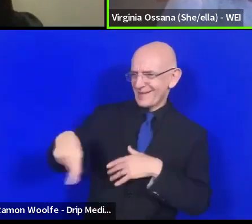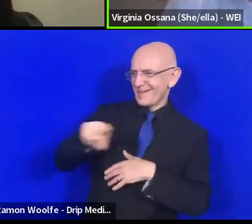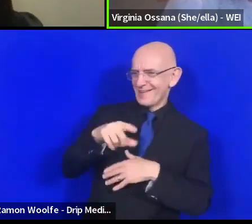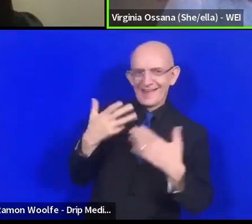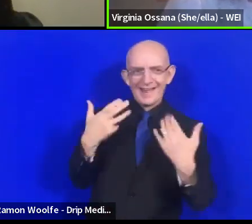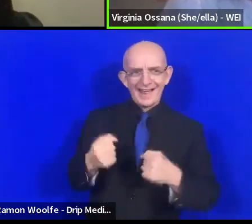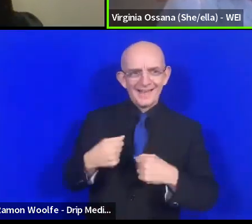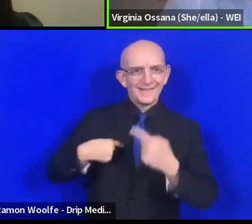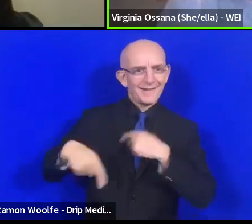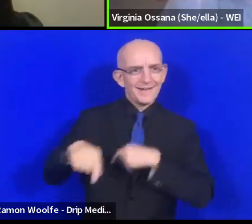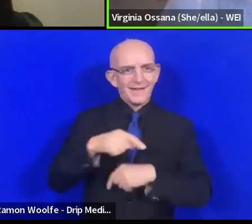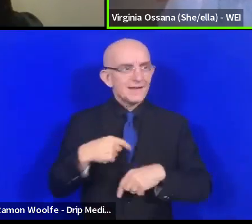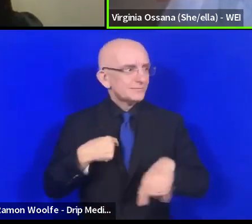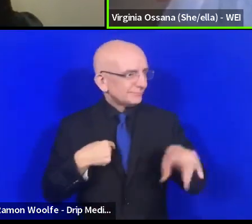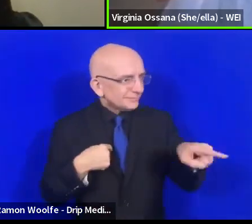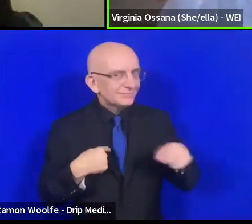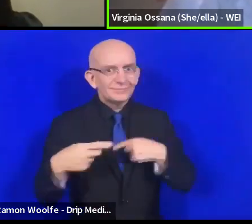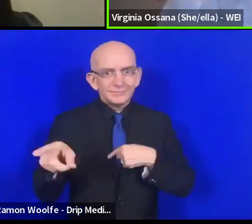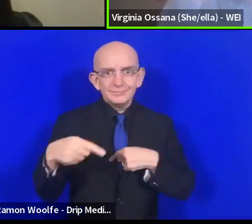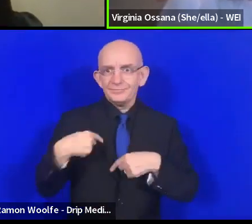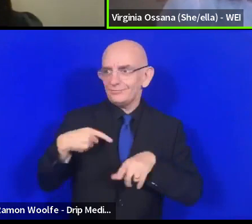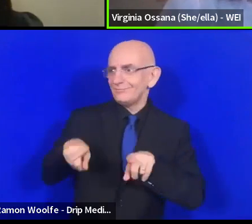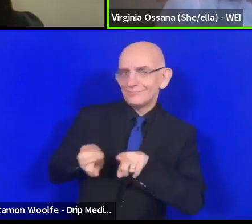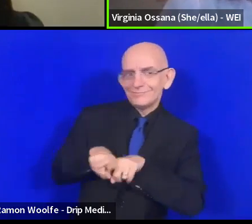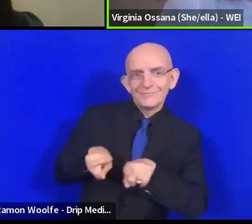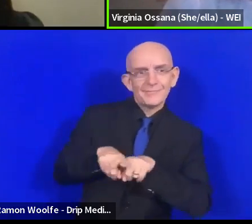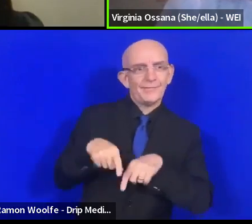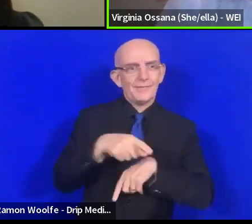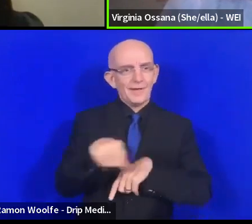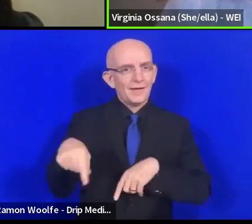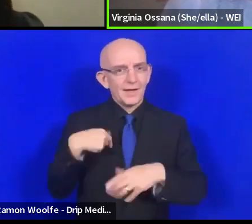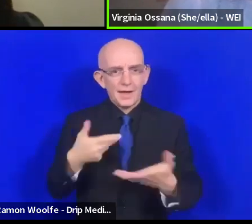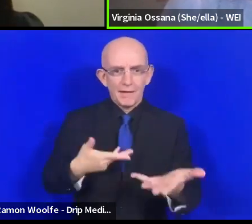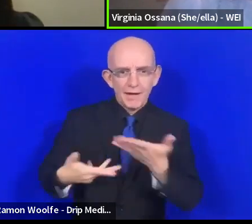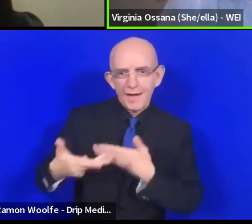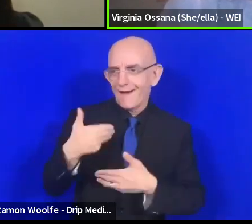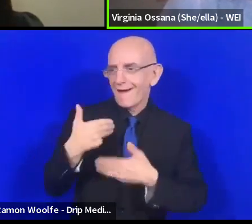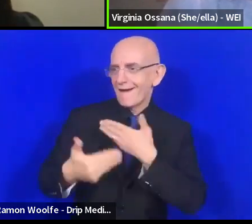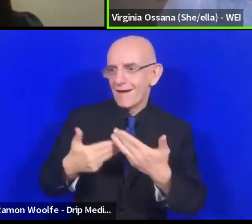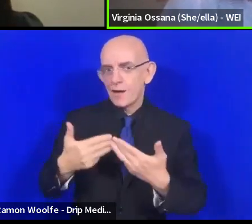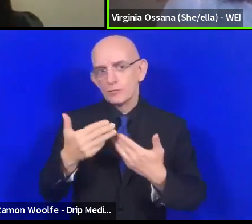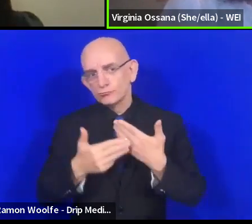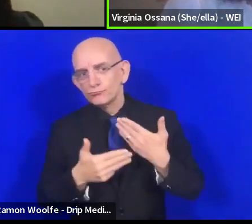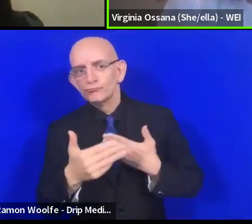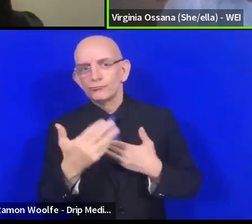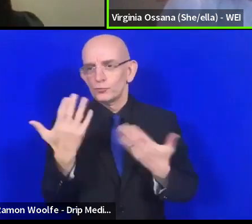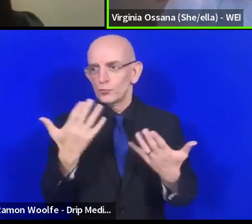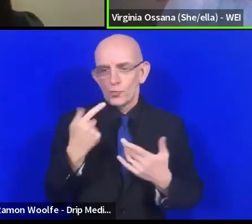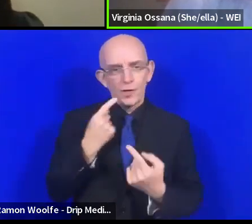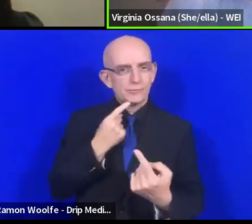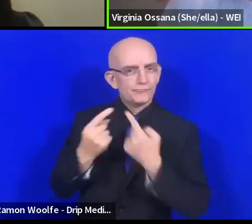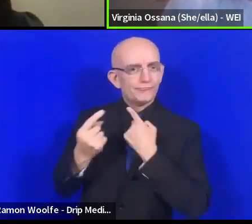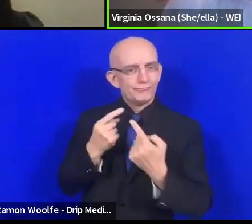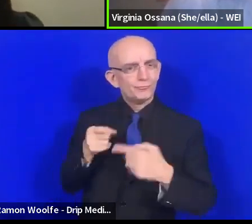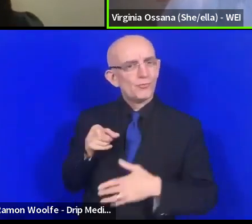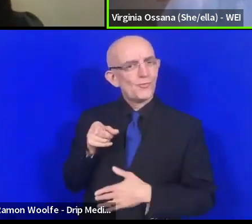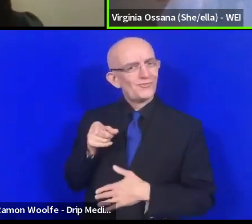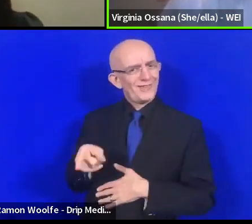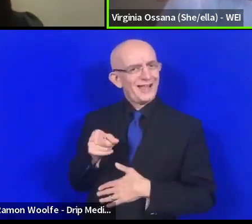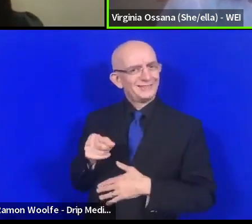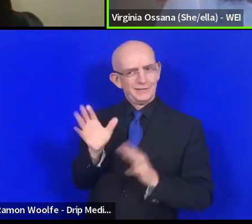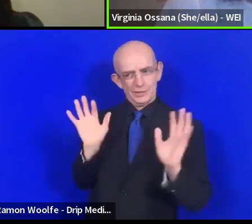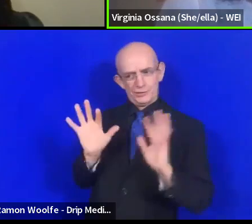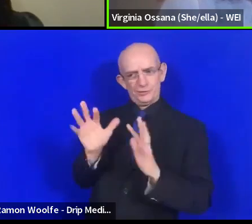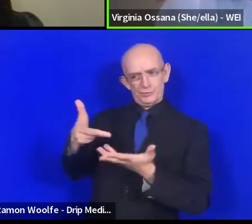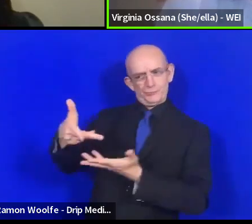the challenges that lie ahead. And I think being able to do that in person after all